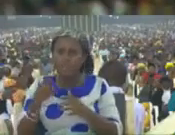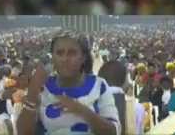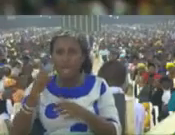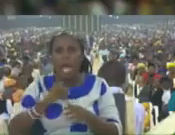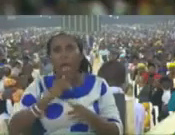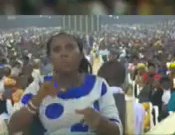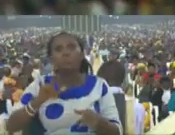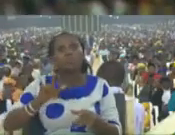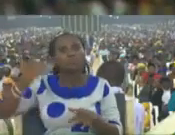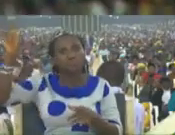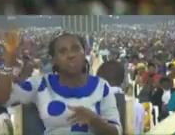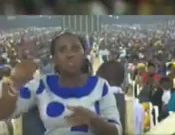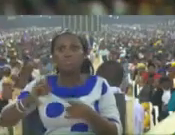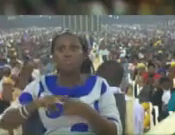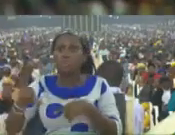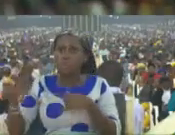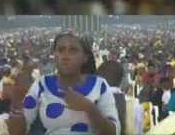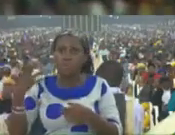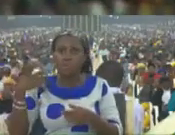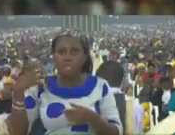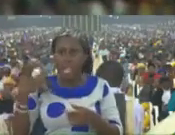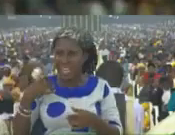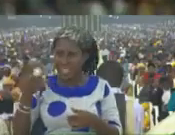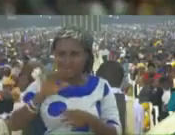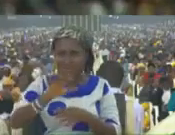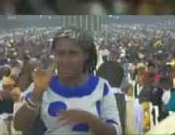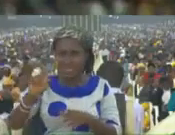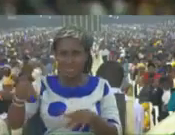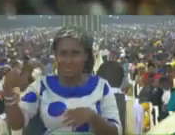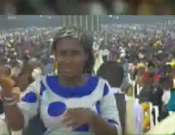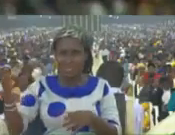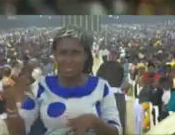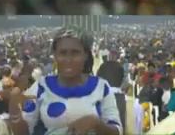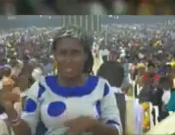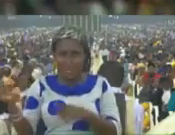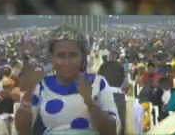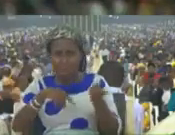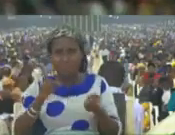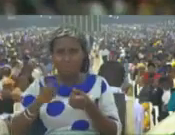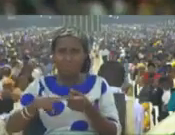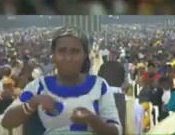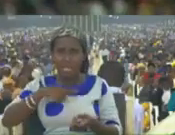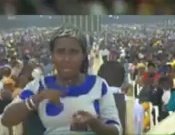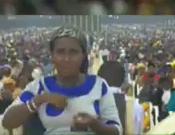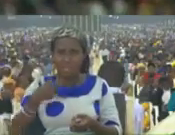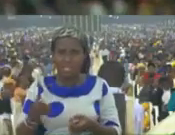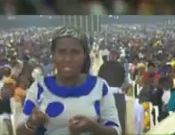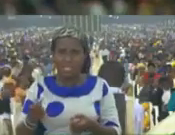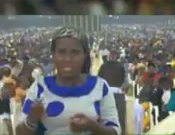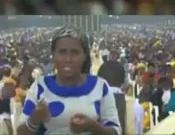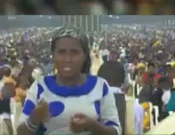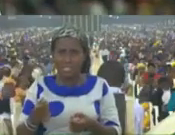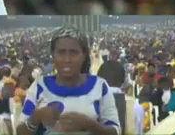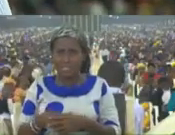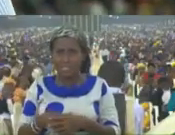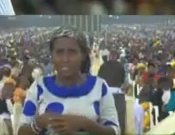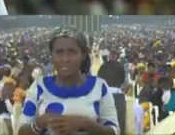do my master. He said, you don't need to go anywhere. I'm here in Lagos. Come here, I know your stuff.